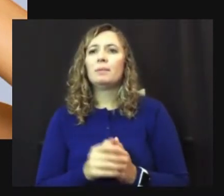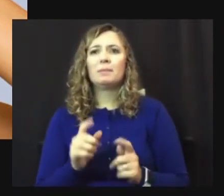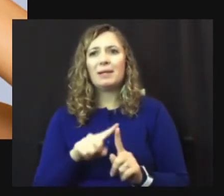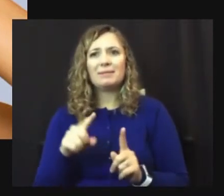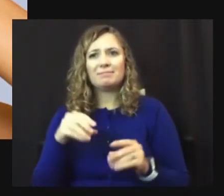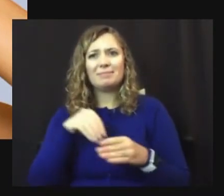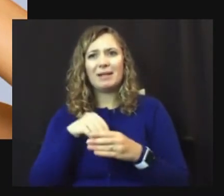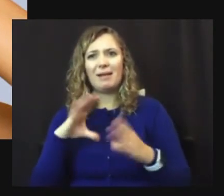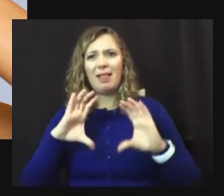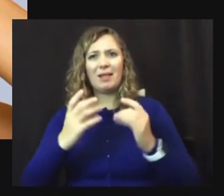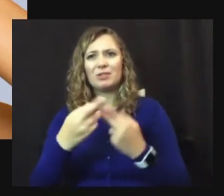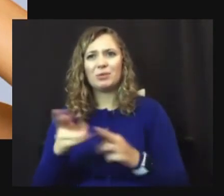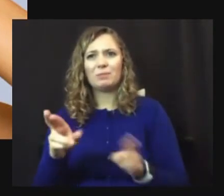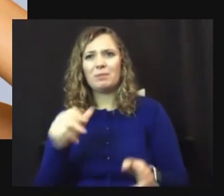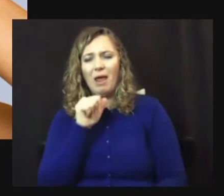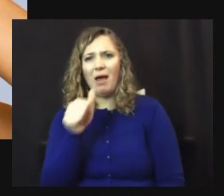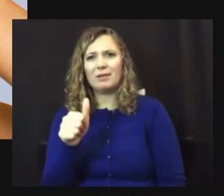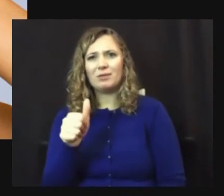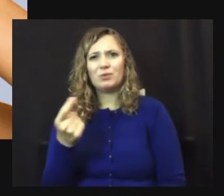wouldn't